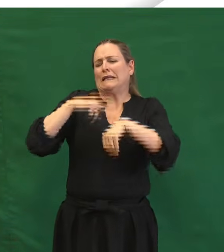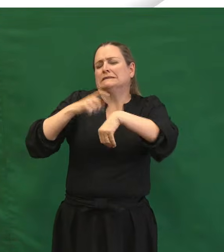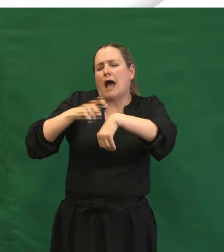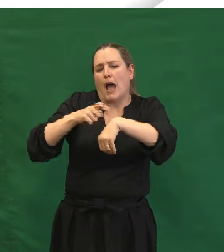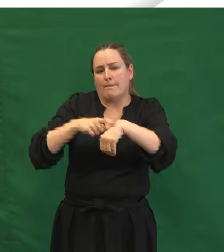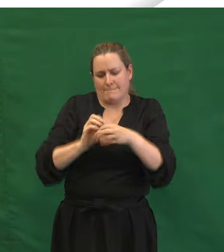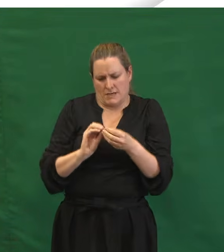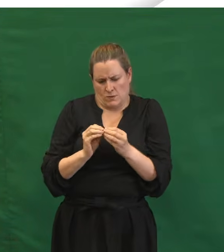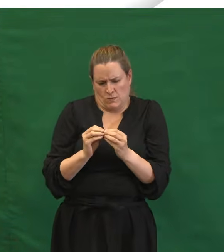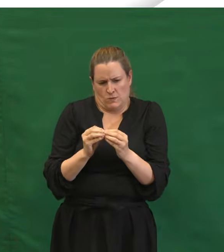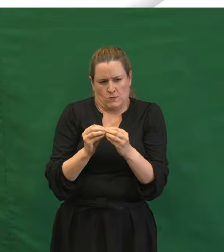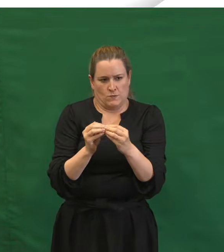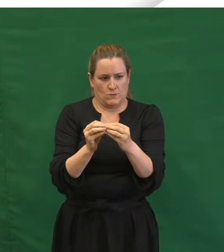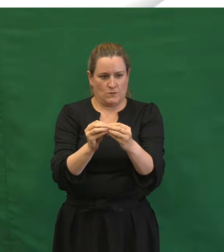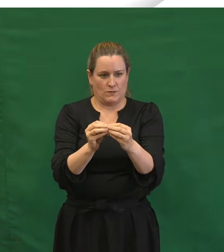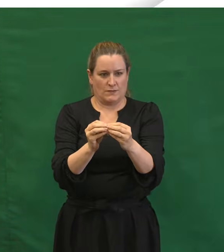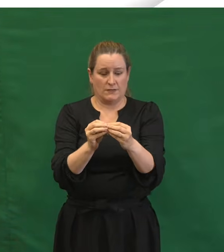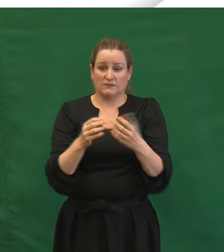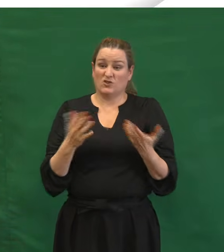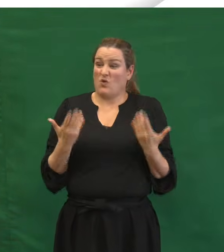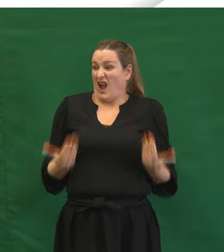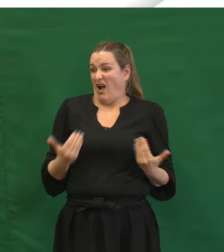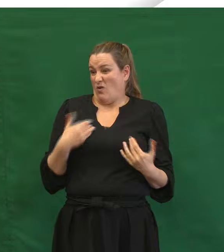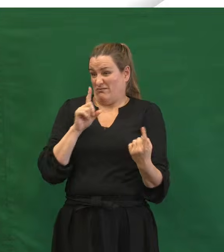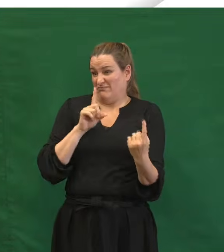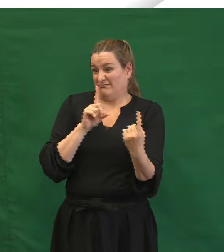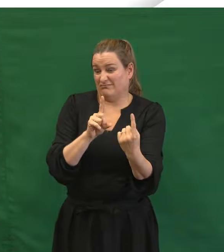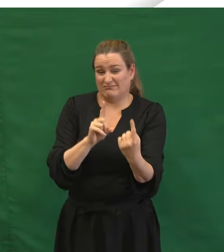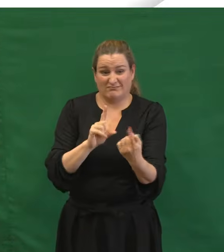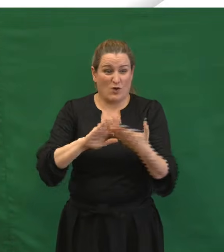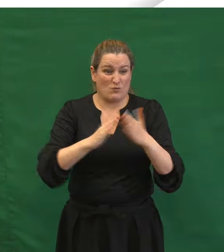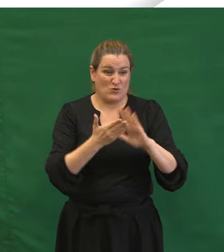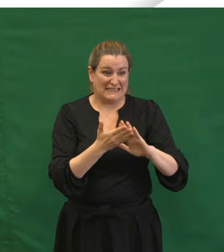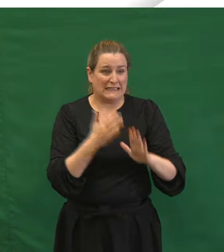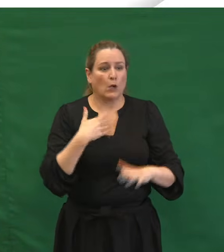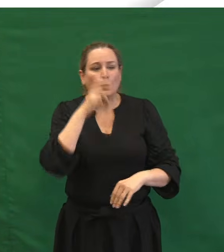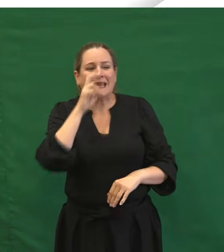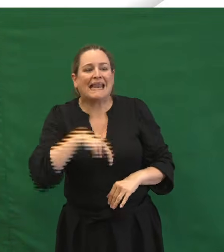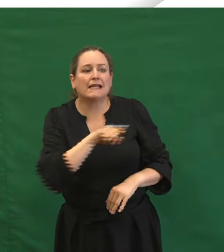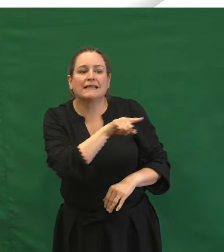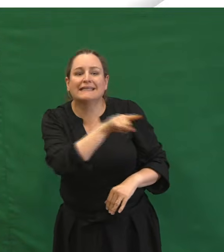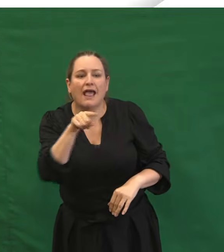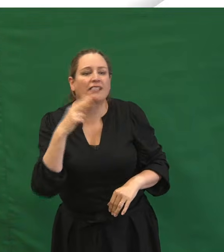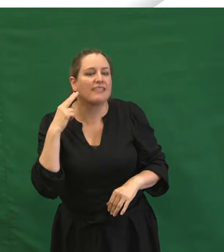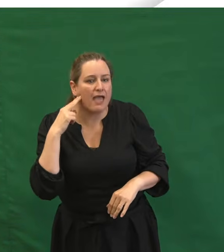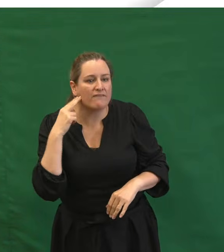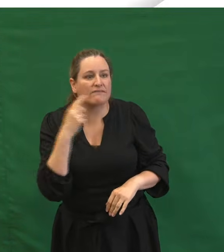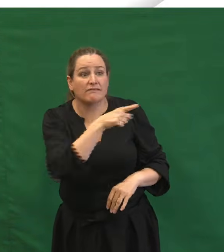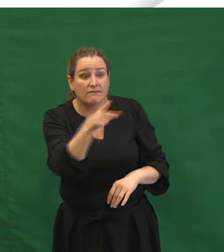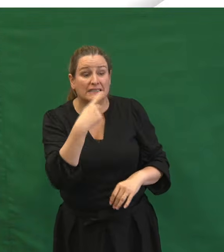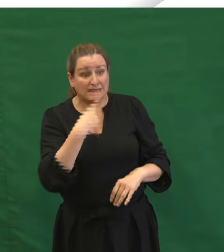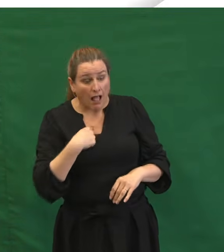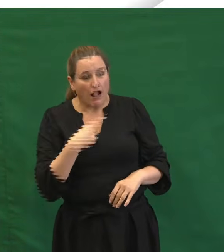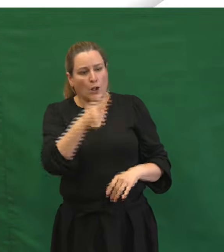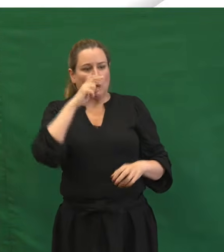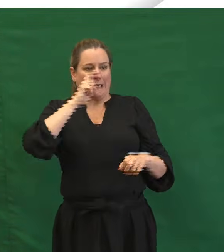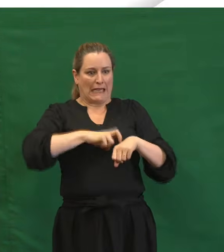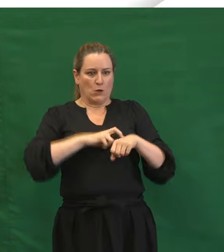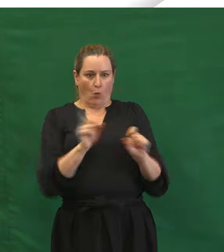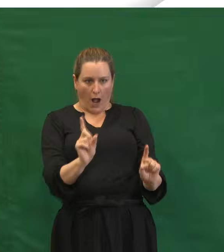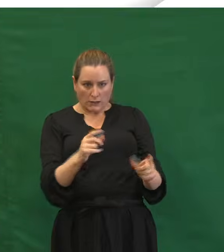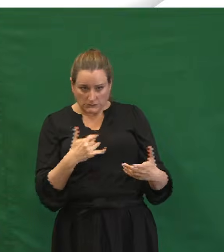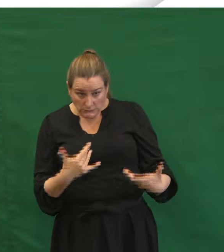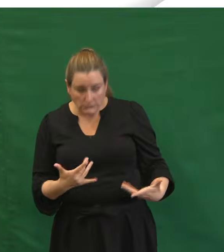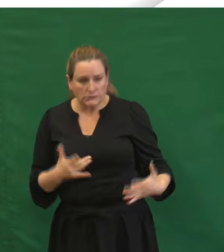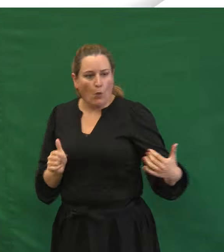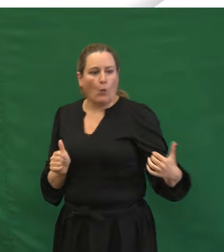of this dissemination event, engaging with the community, is really to get a deaf-led understanding of what is needed, so that when we go and